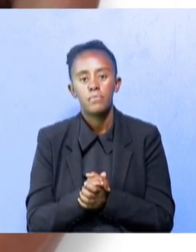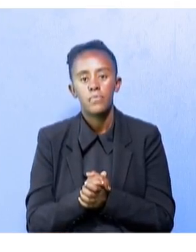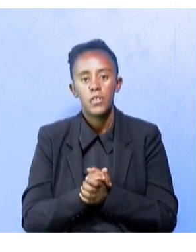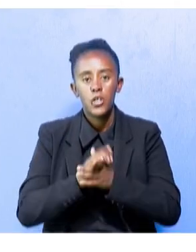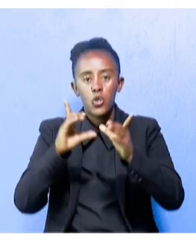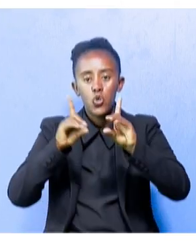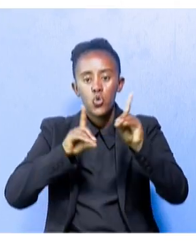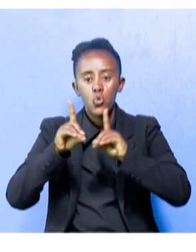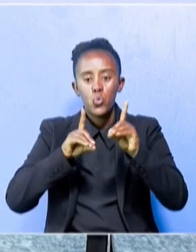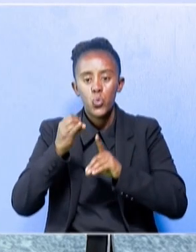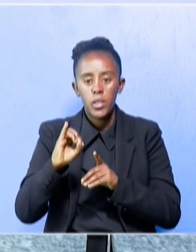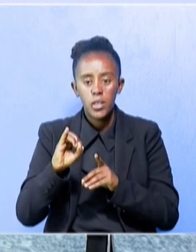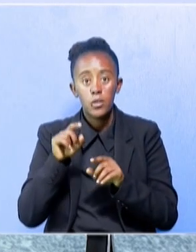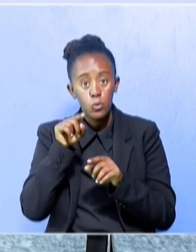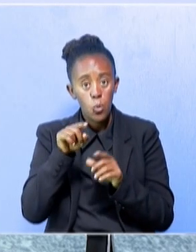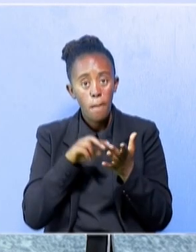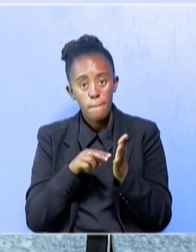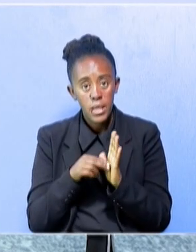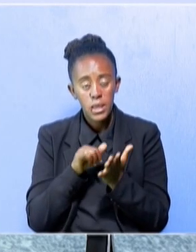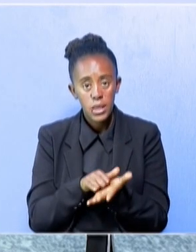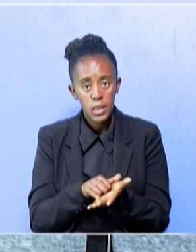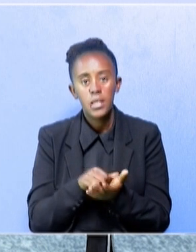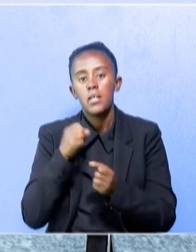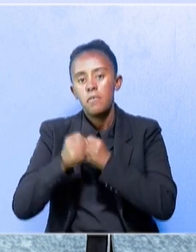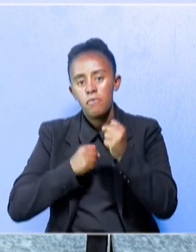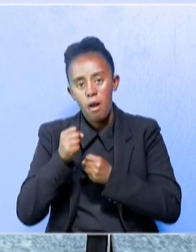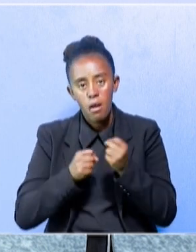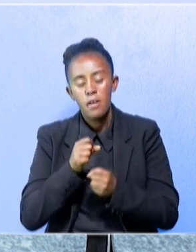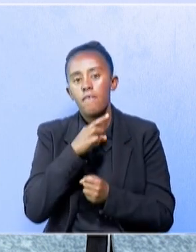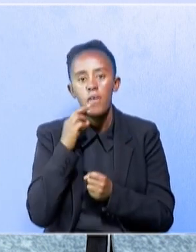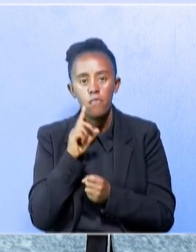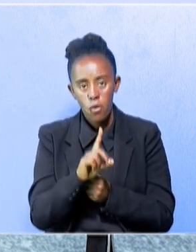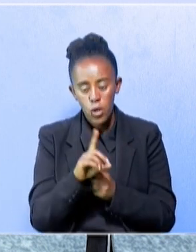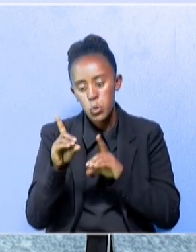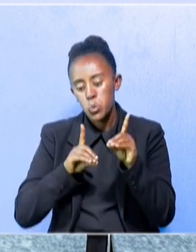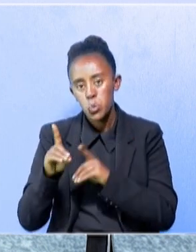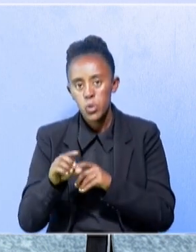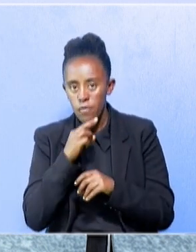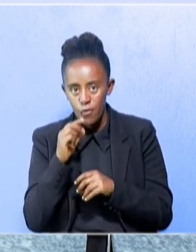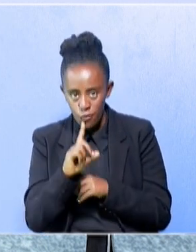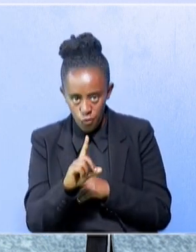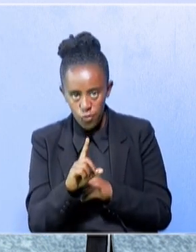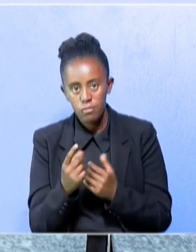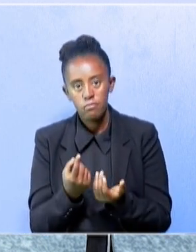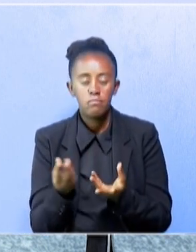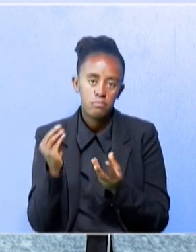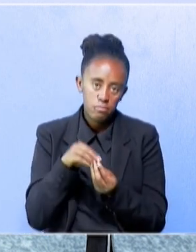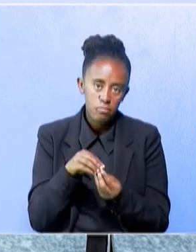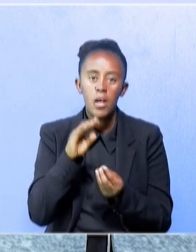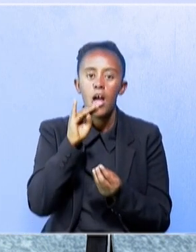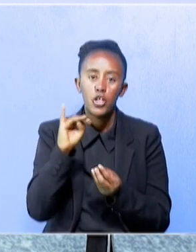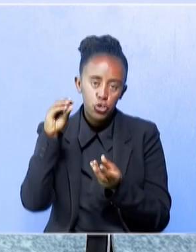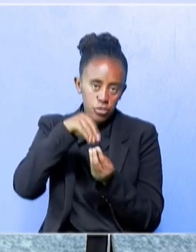doing. Here mean that run is here, it is a verb 1, do is that's a verb 1. That is the addition of what?